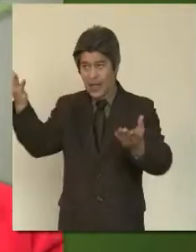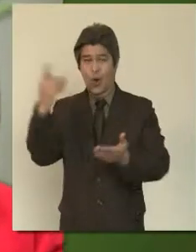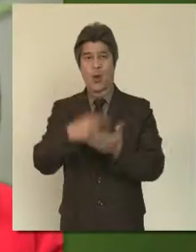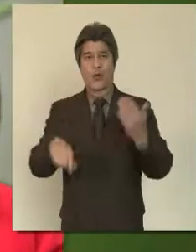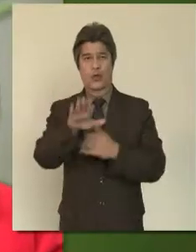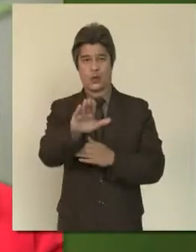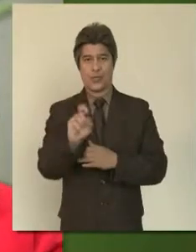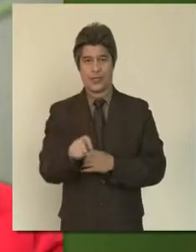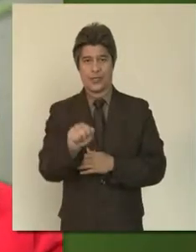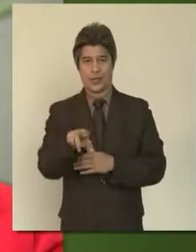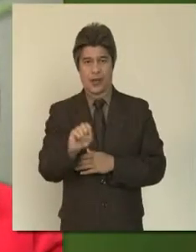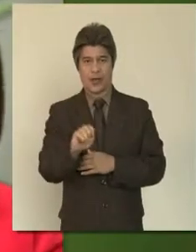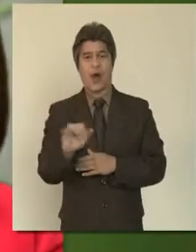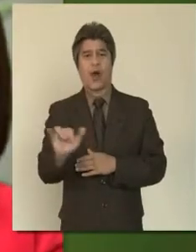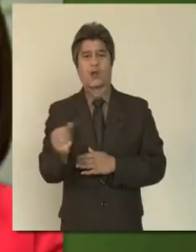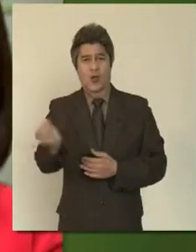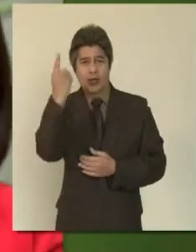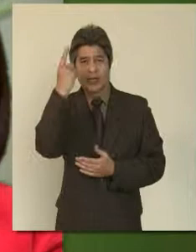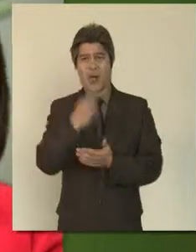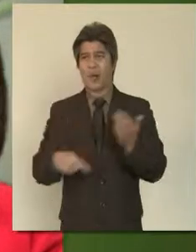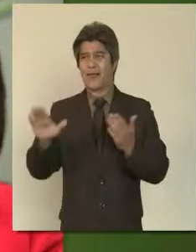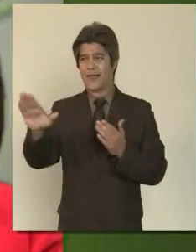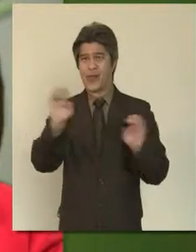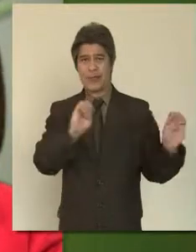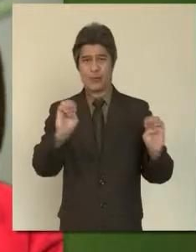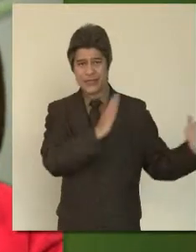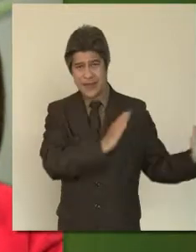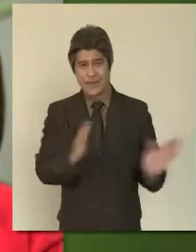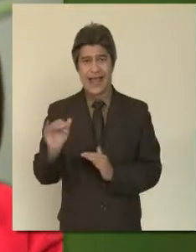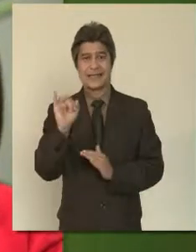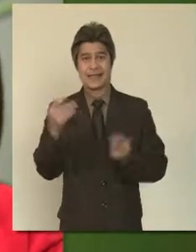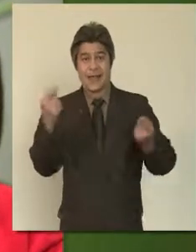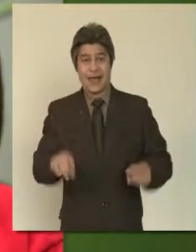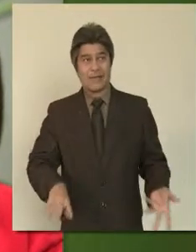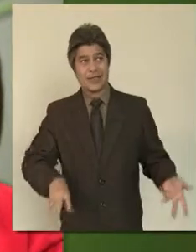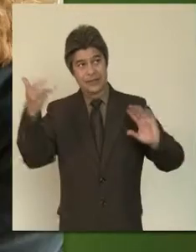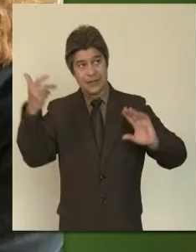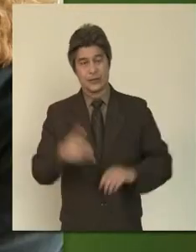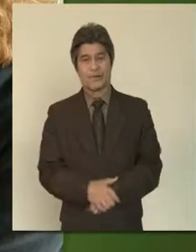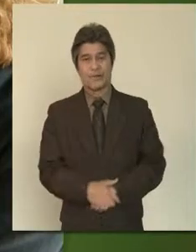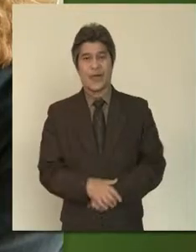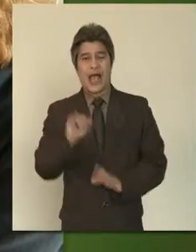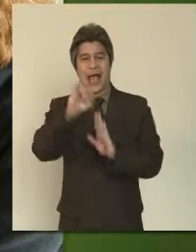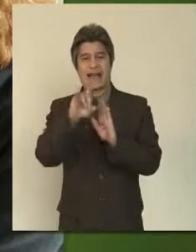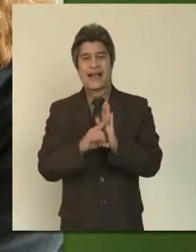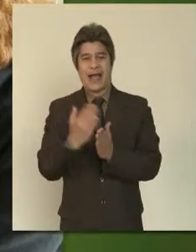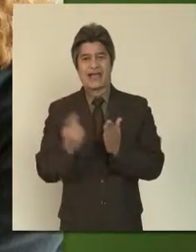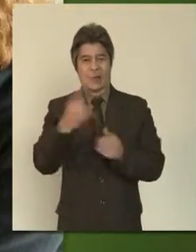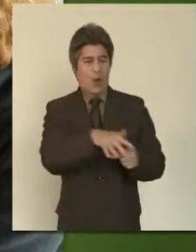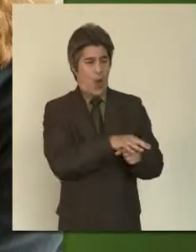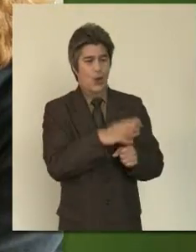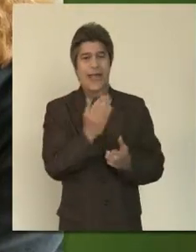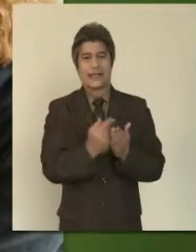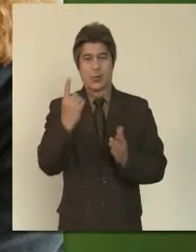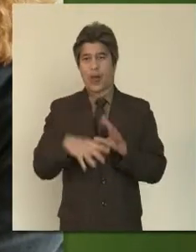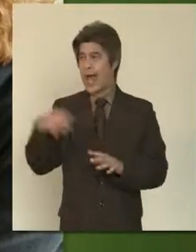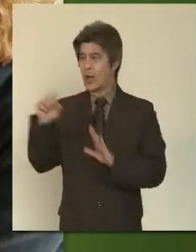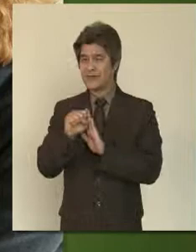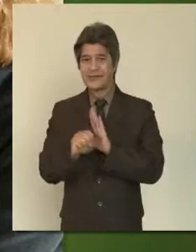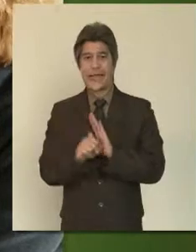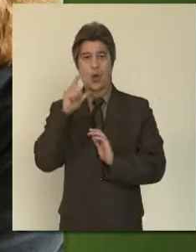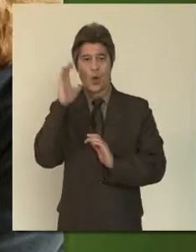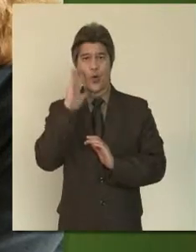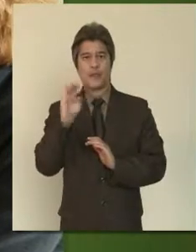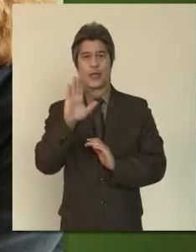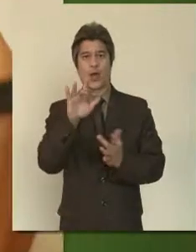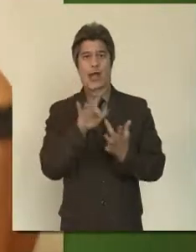to them what your needs are, and also to understand what their emergency plans are in case of a disaster. Identify someone locally and someone out